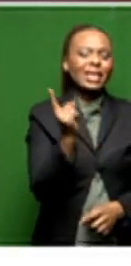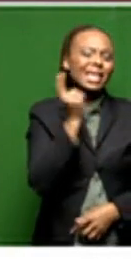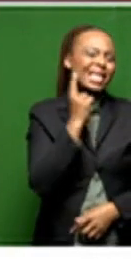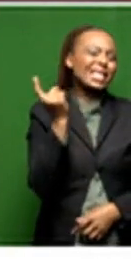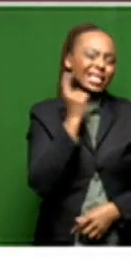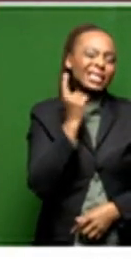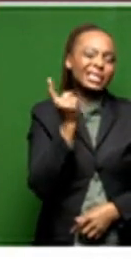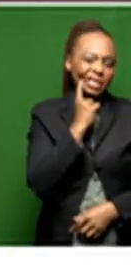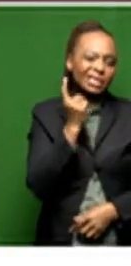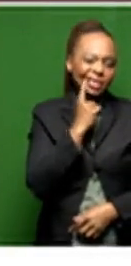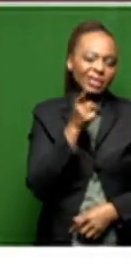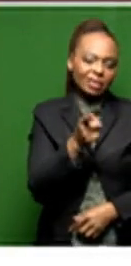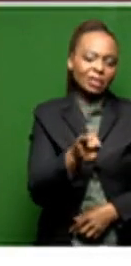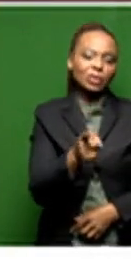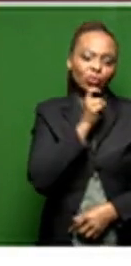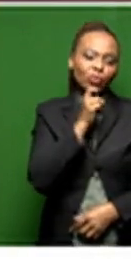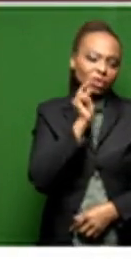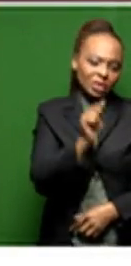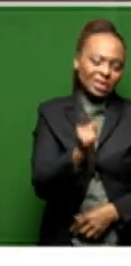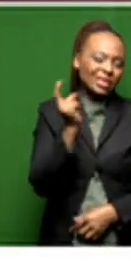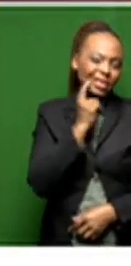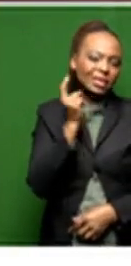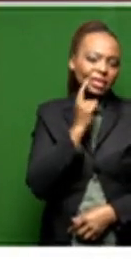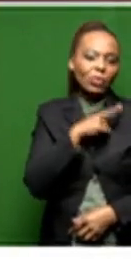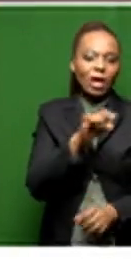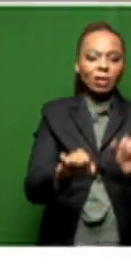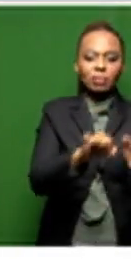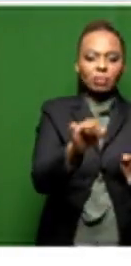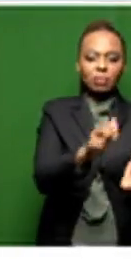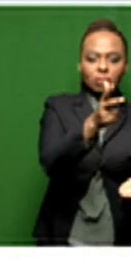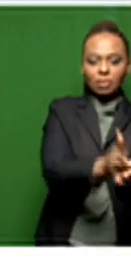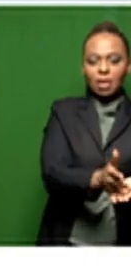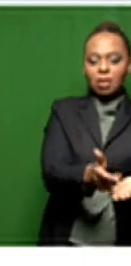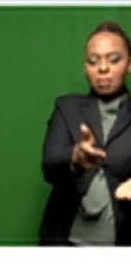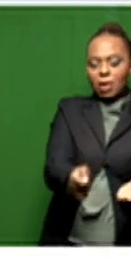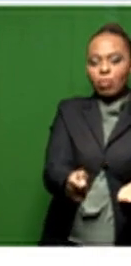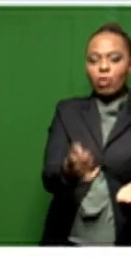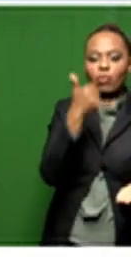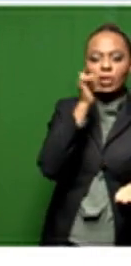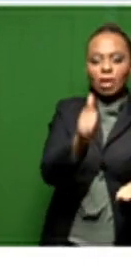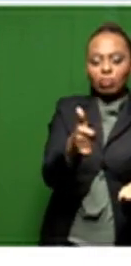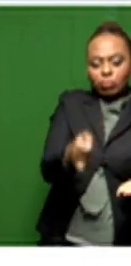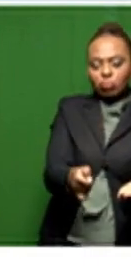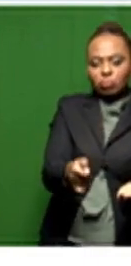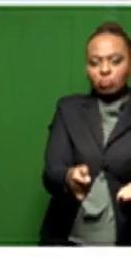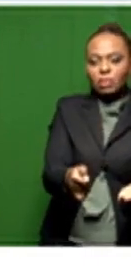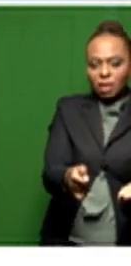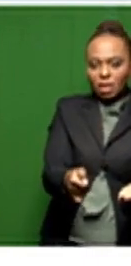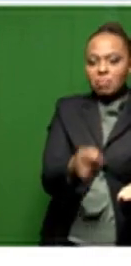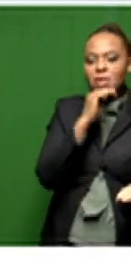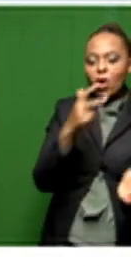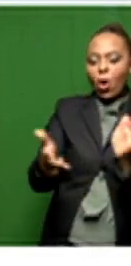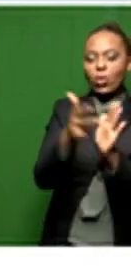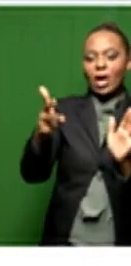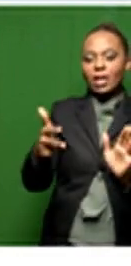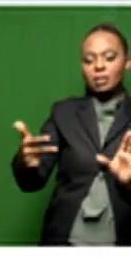payment mechanisms. You know how easy it is to pull the car in and press 1 on your phone and authorize the pump. It's